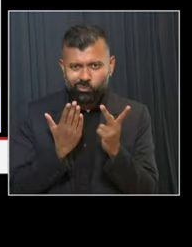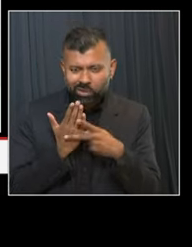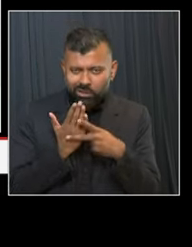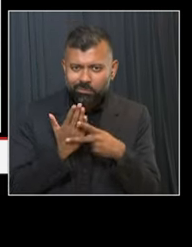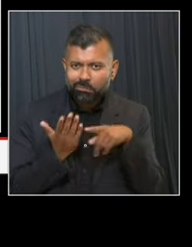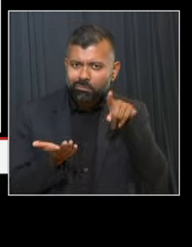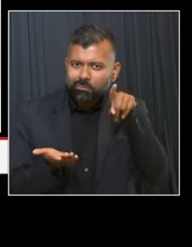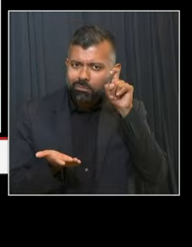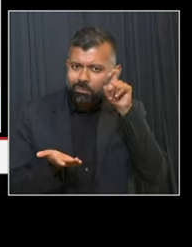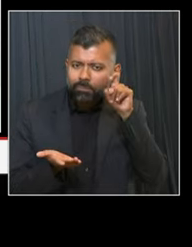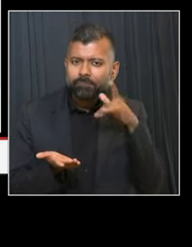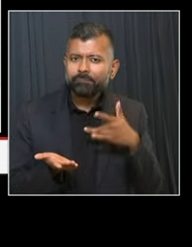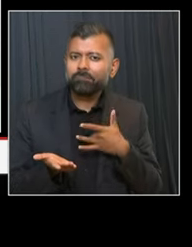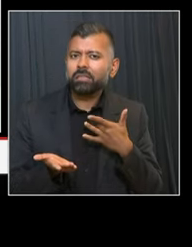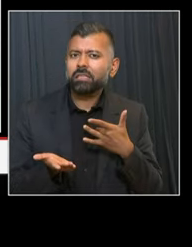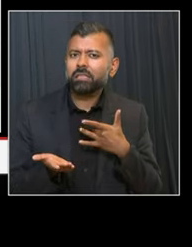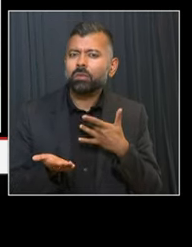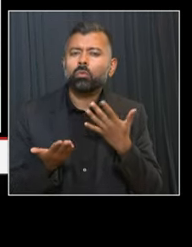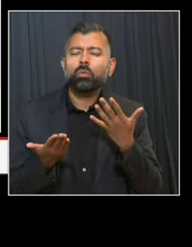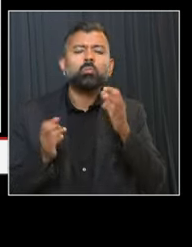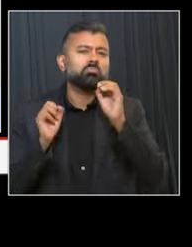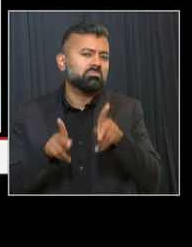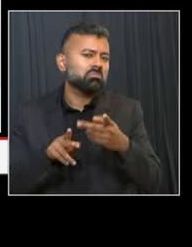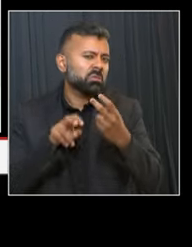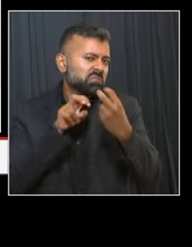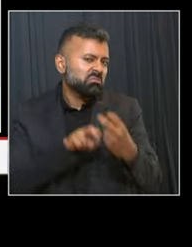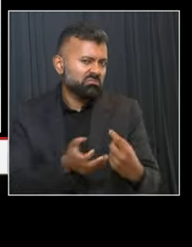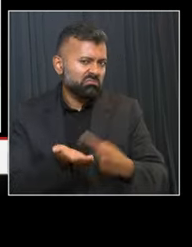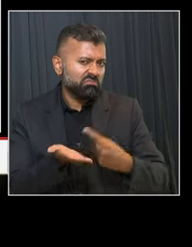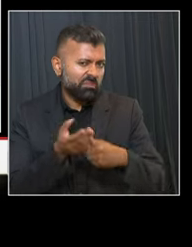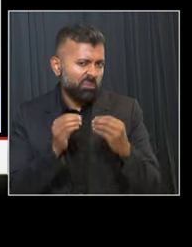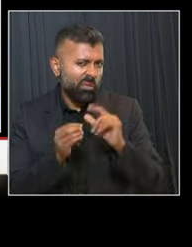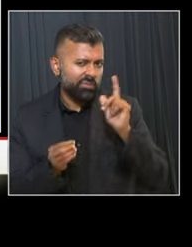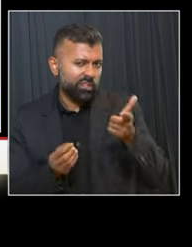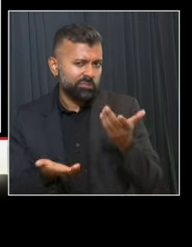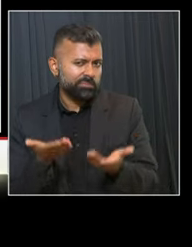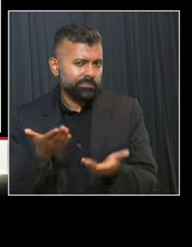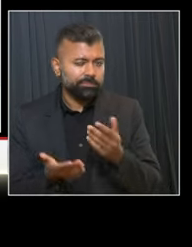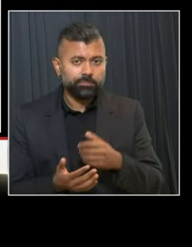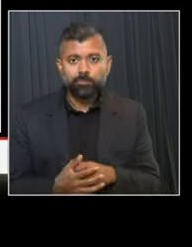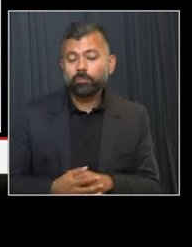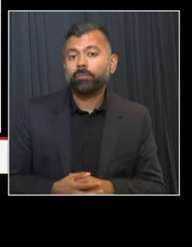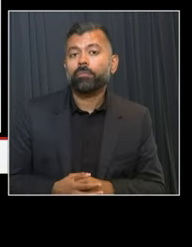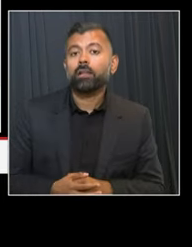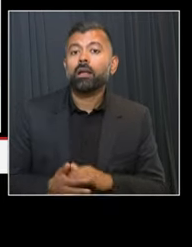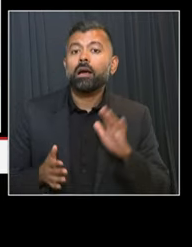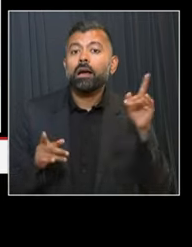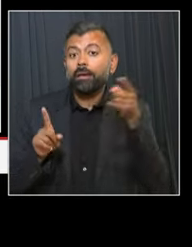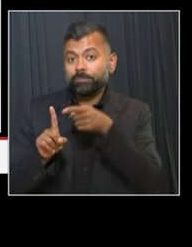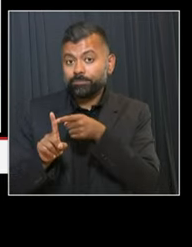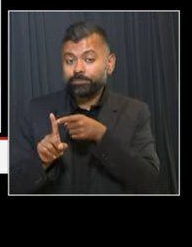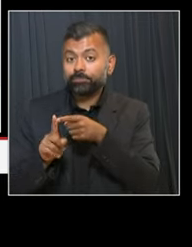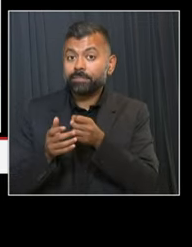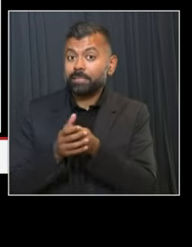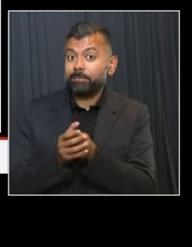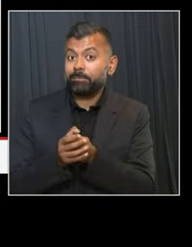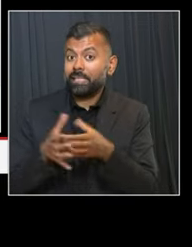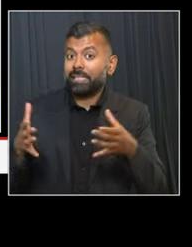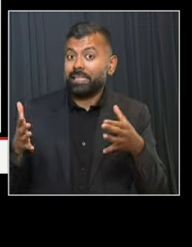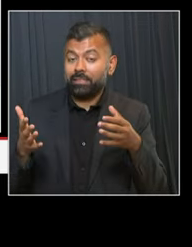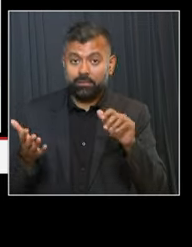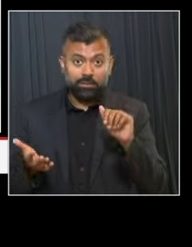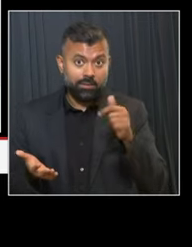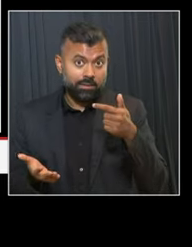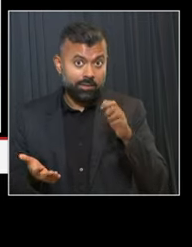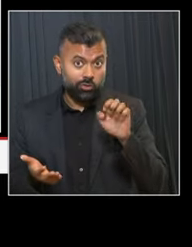more costs for the district. On the growth agenda, I mean, we heard, and you said,